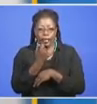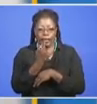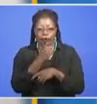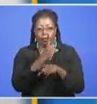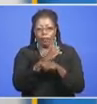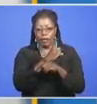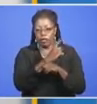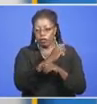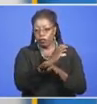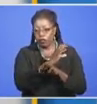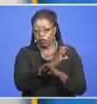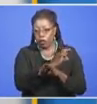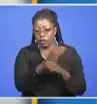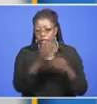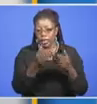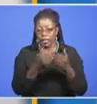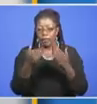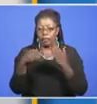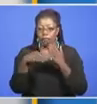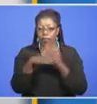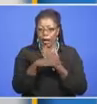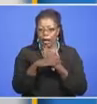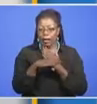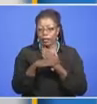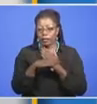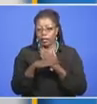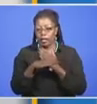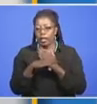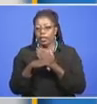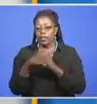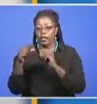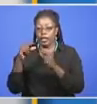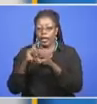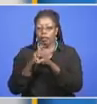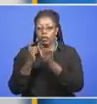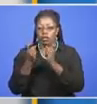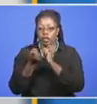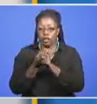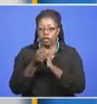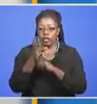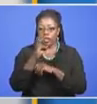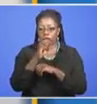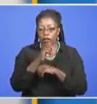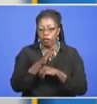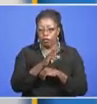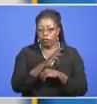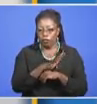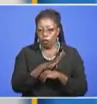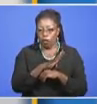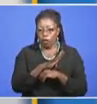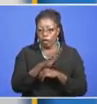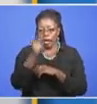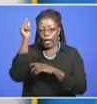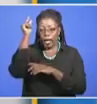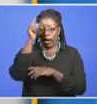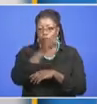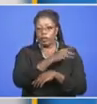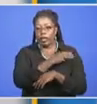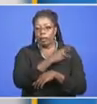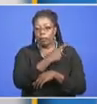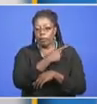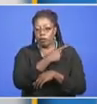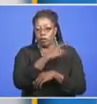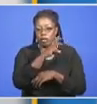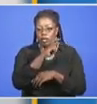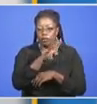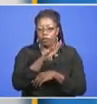Force Mariners easily got past the Game Changers 60-34. Leading the way in the win was Elway Pickstock with 14 points. Reynold Clummer